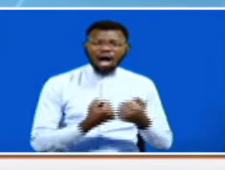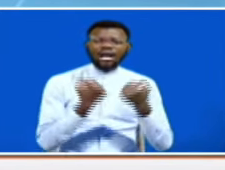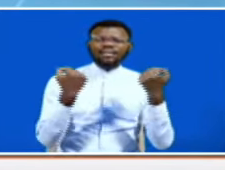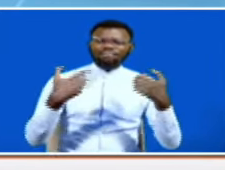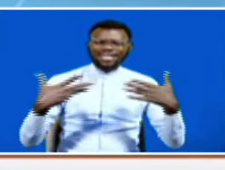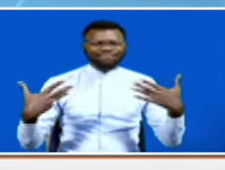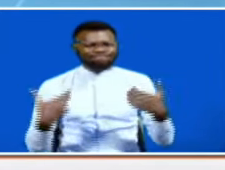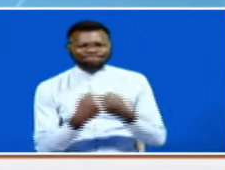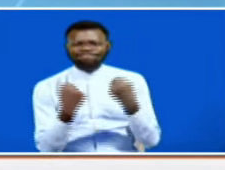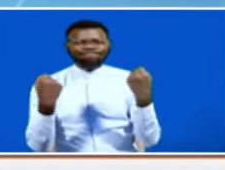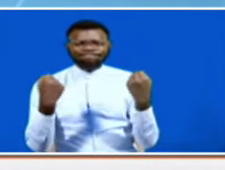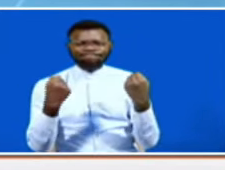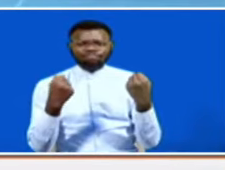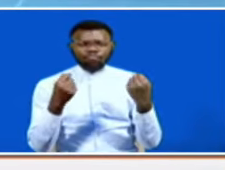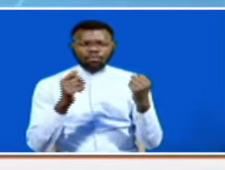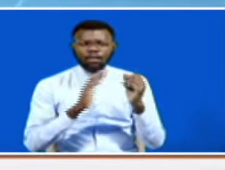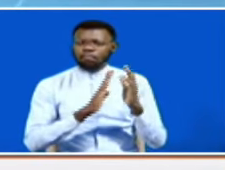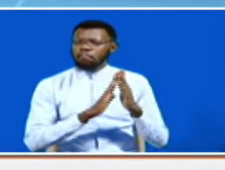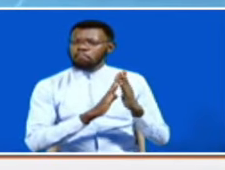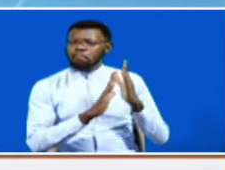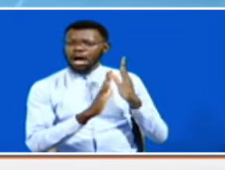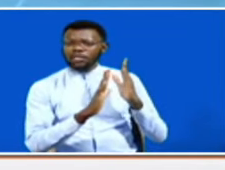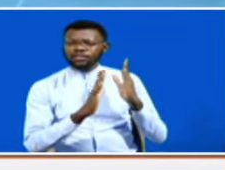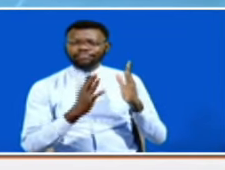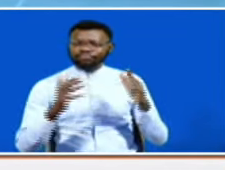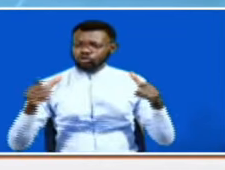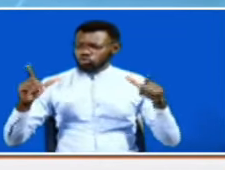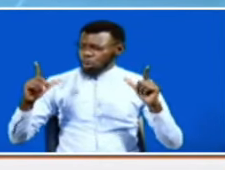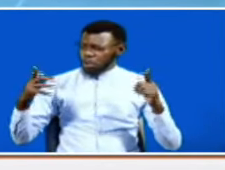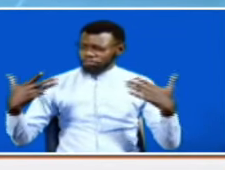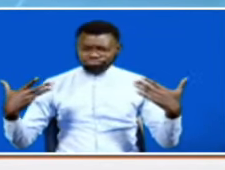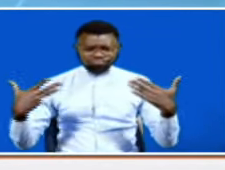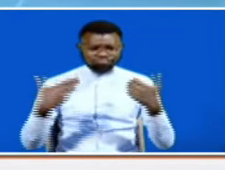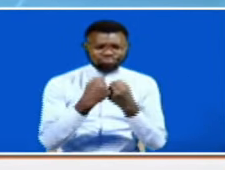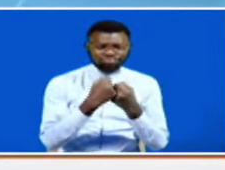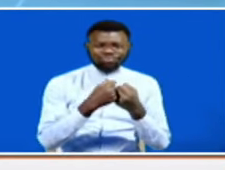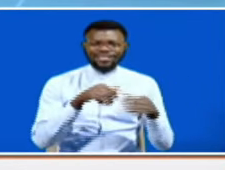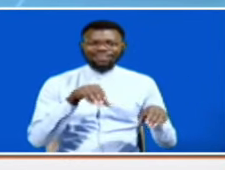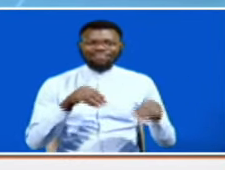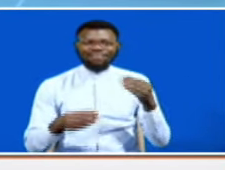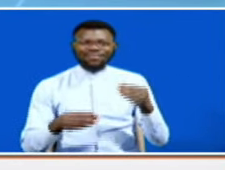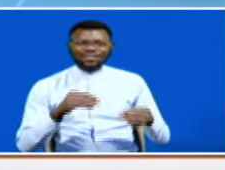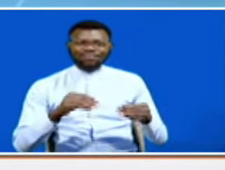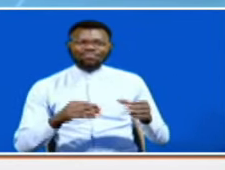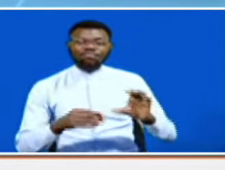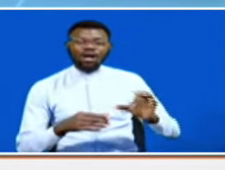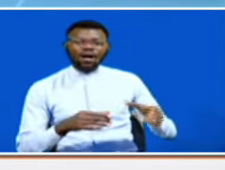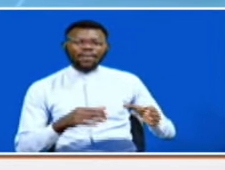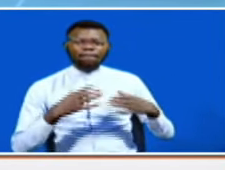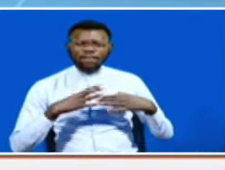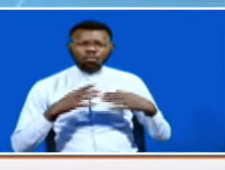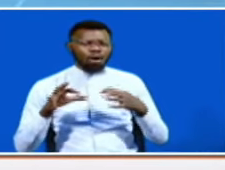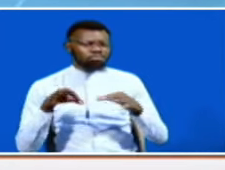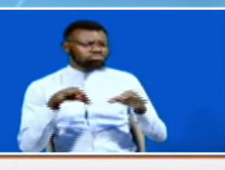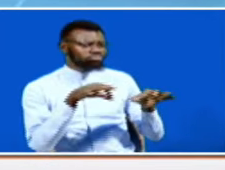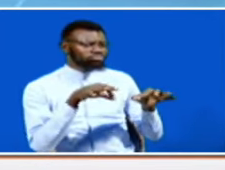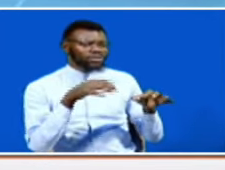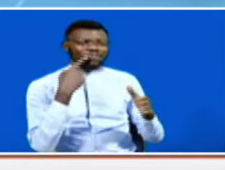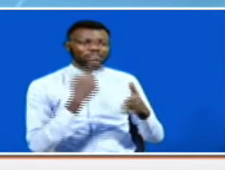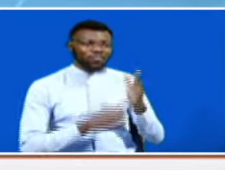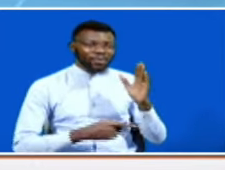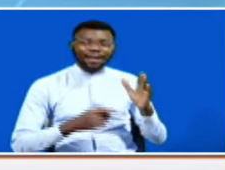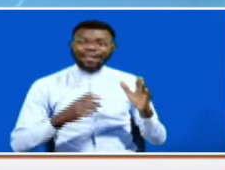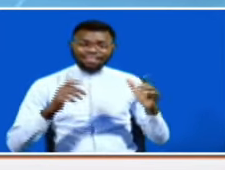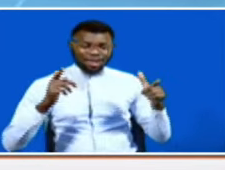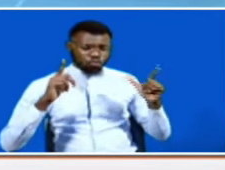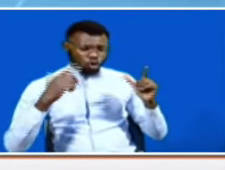and a bus heading to Mombasa at Mundika area, Busia County. Witnesses say the tanker and the bus collided